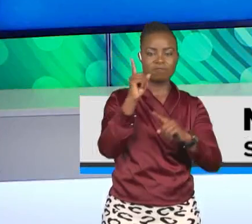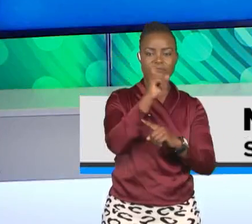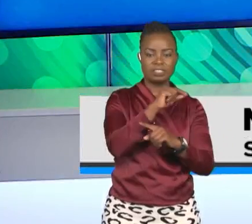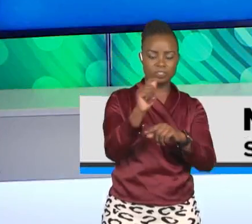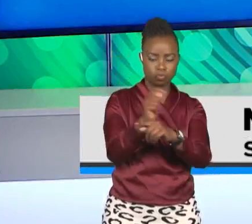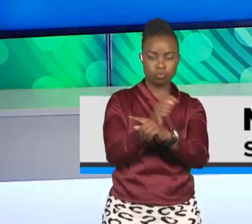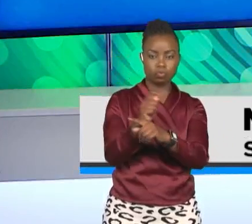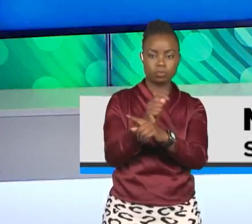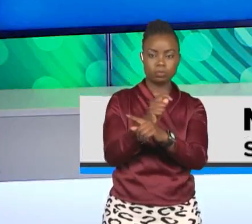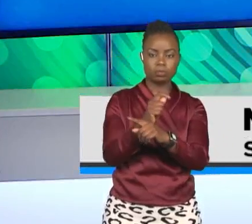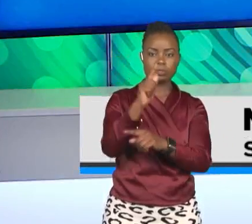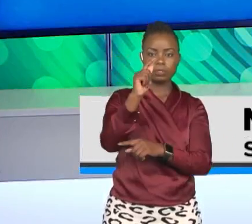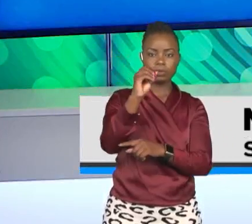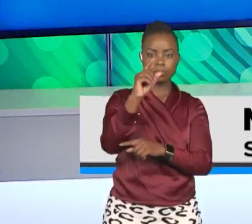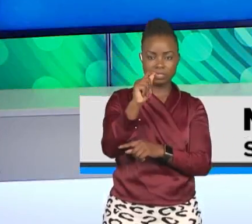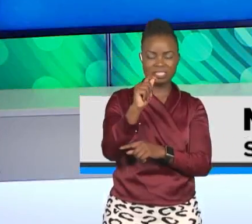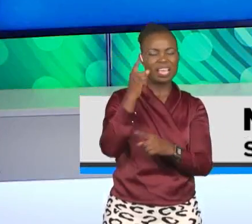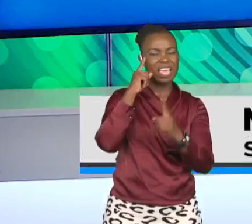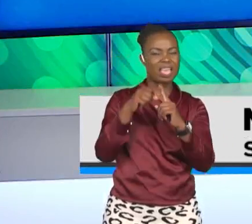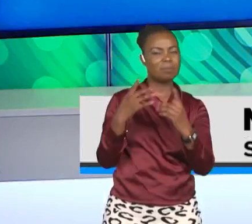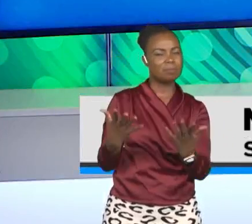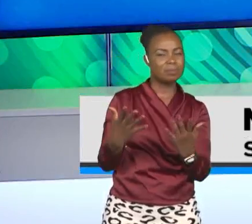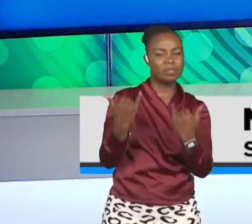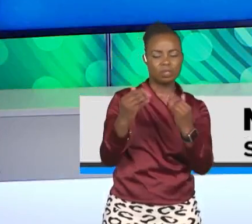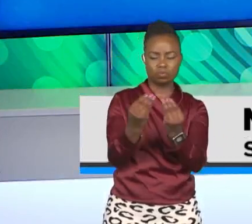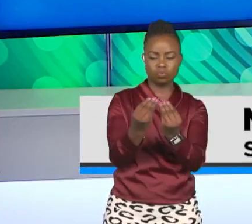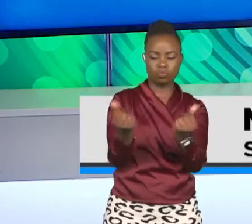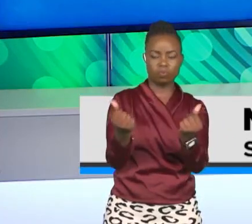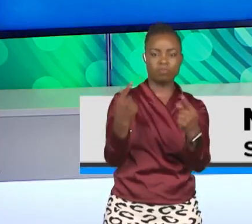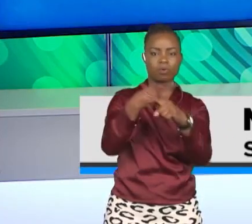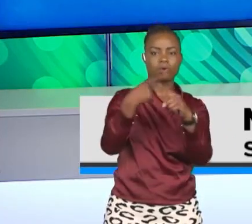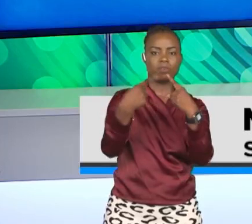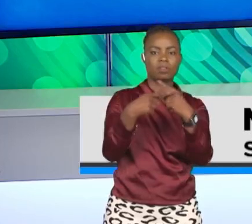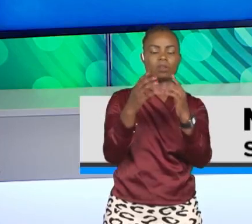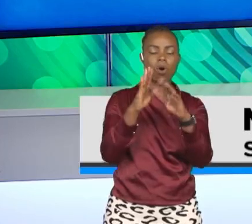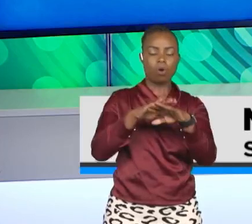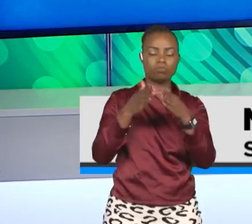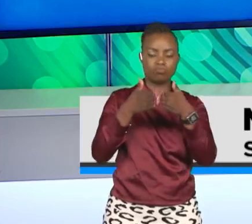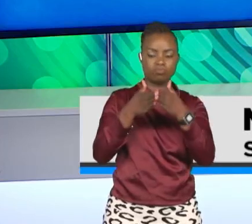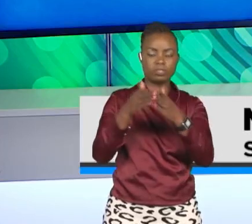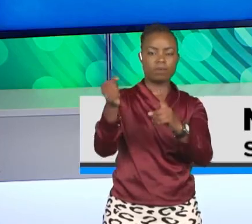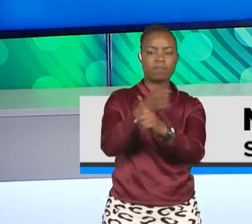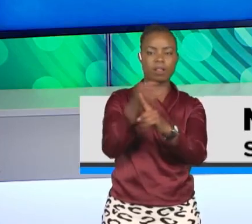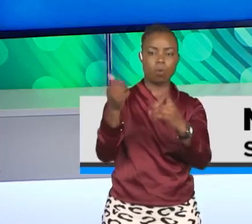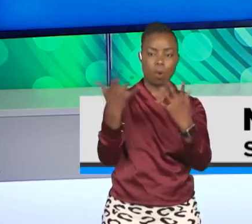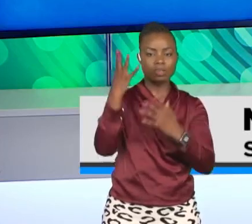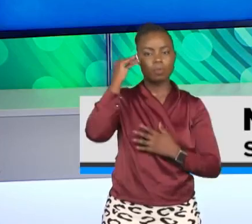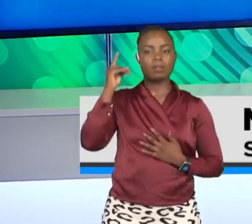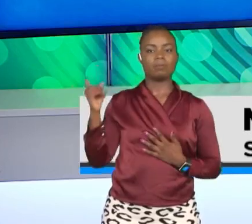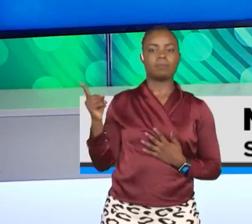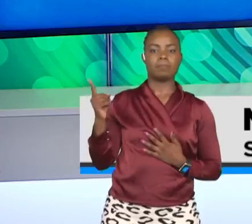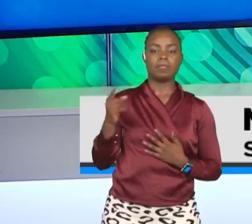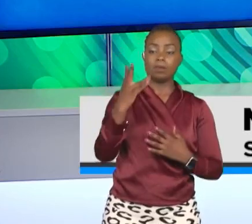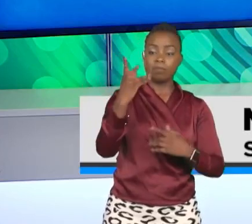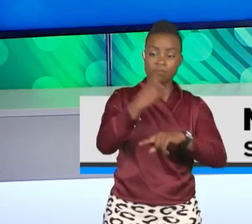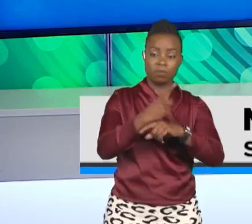training of trainers course, which aims at mitigating conflict-related sexual violence in the Horn of Africa country. The four-day